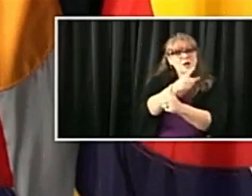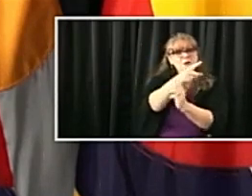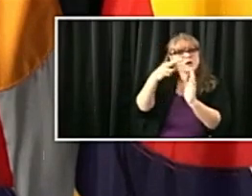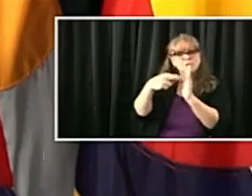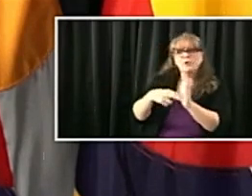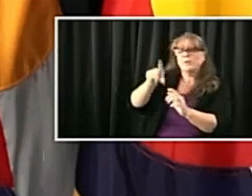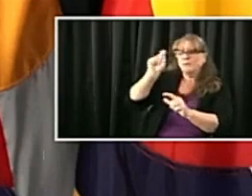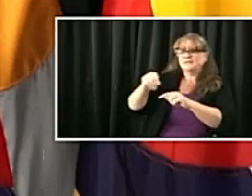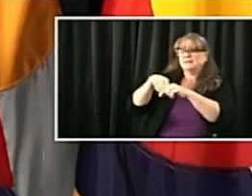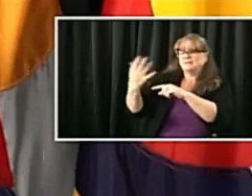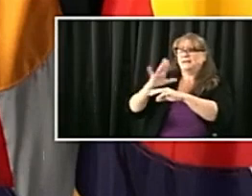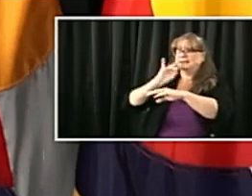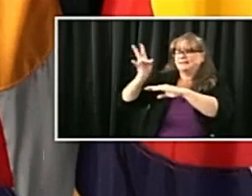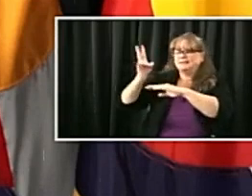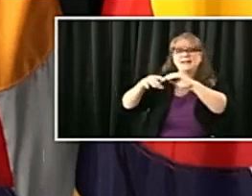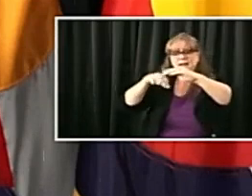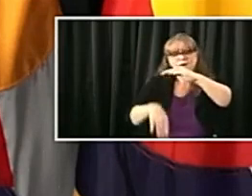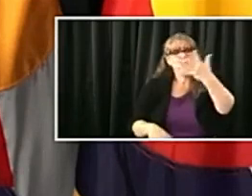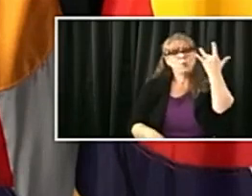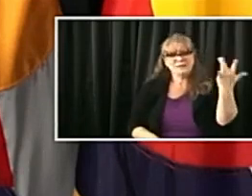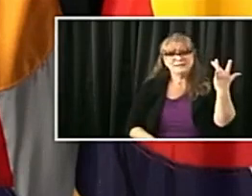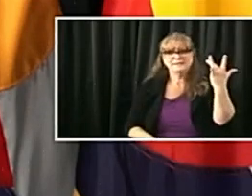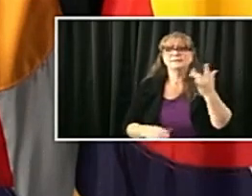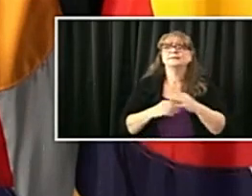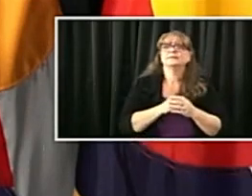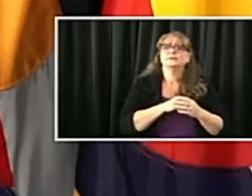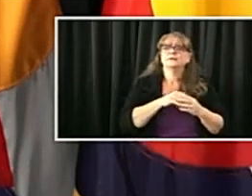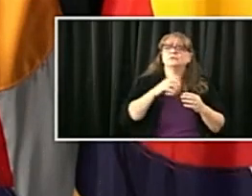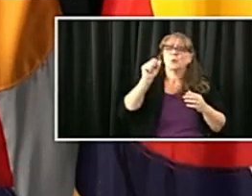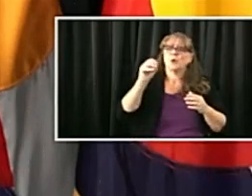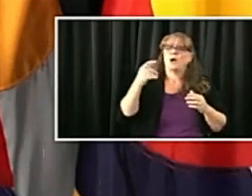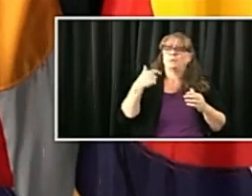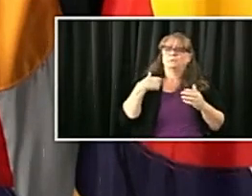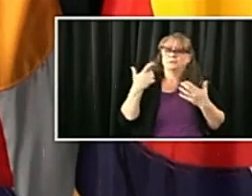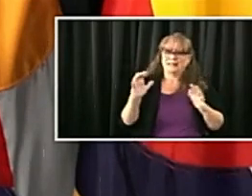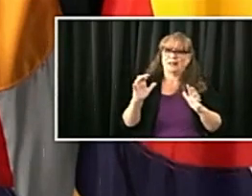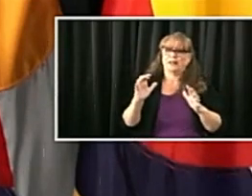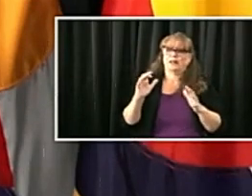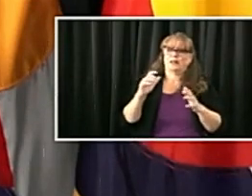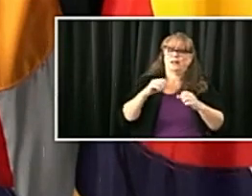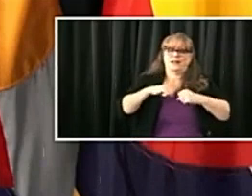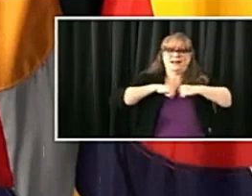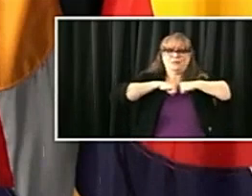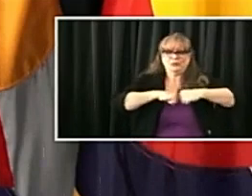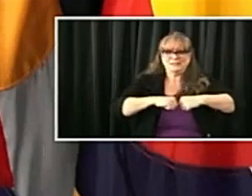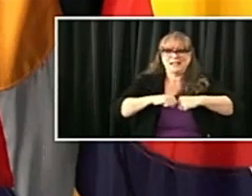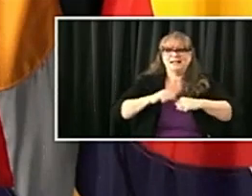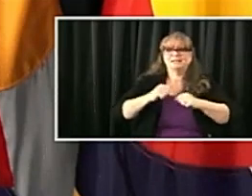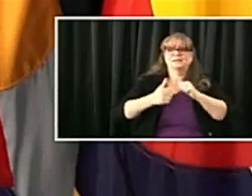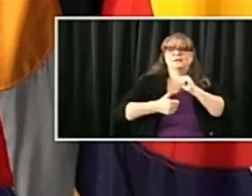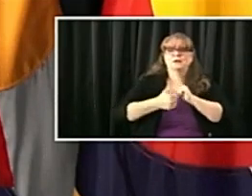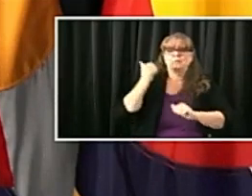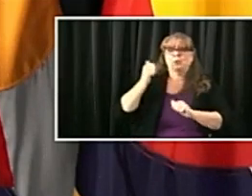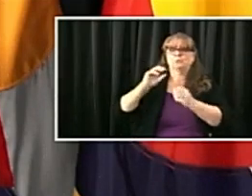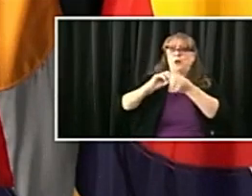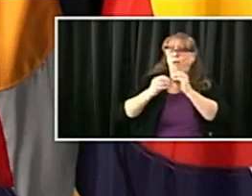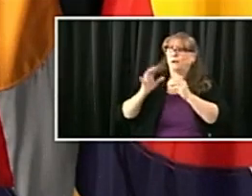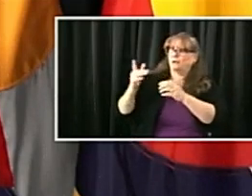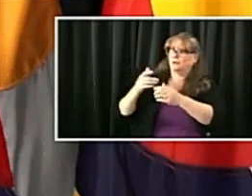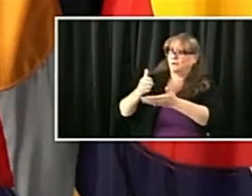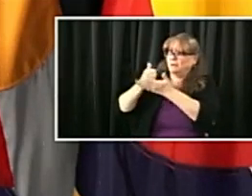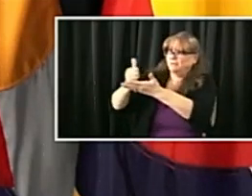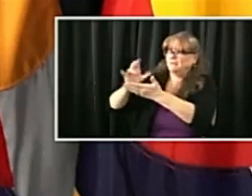strategy of focusing on 70 up is the best way to maximize the number of lives saved in Colorado by a significant margin. So we want to make sure that all of